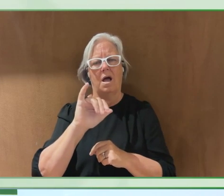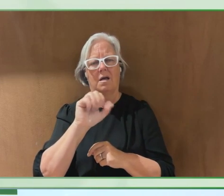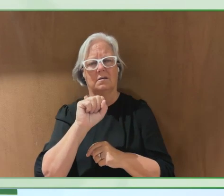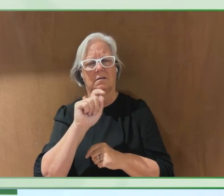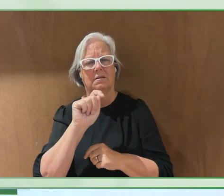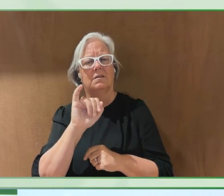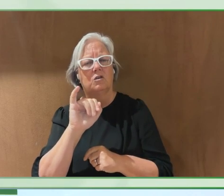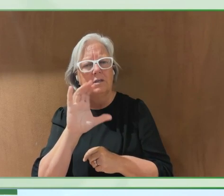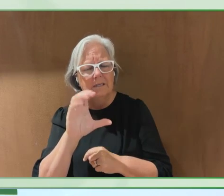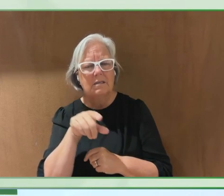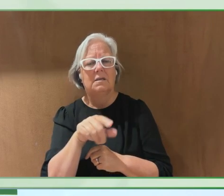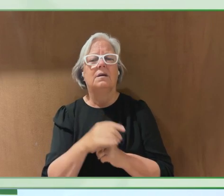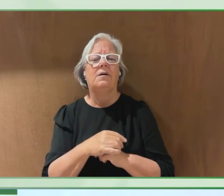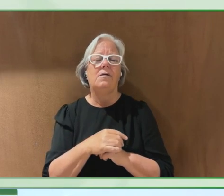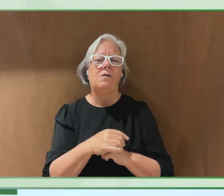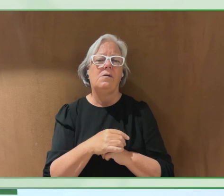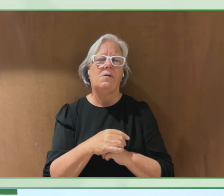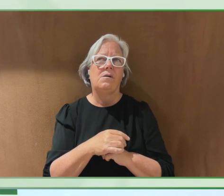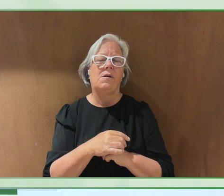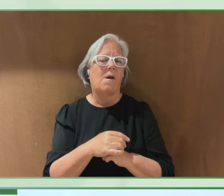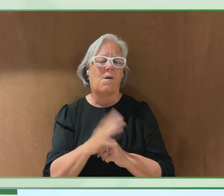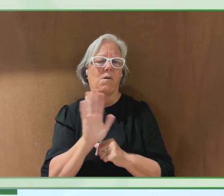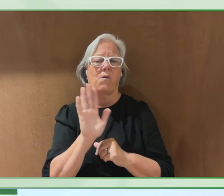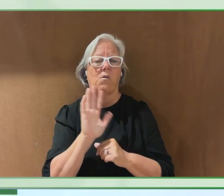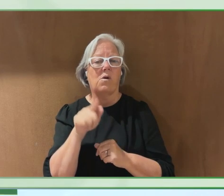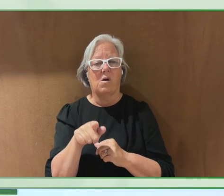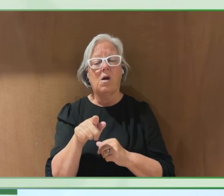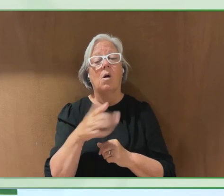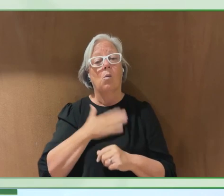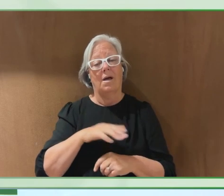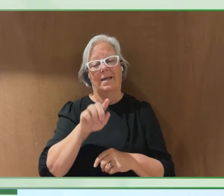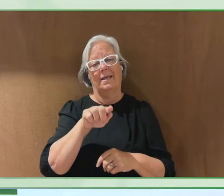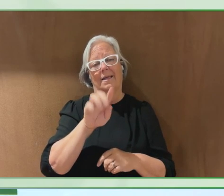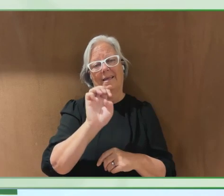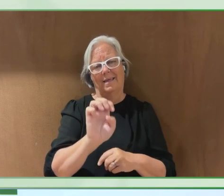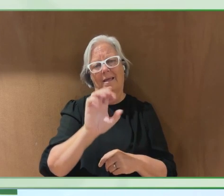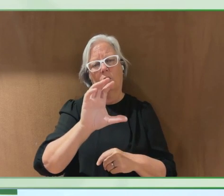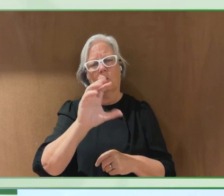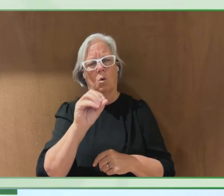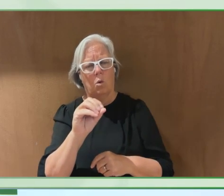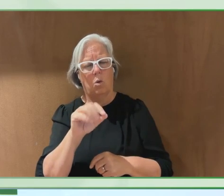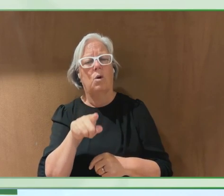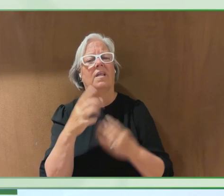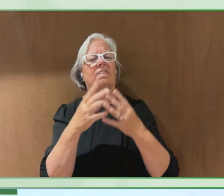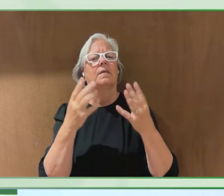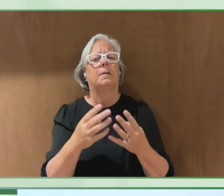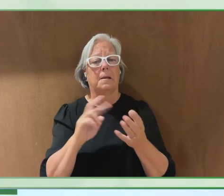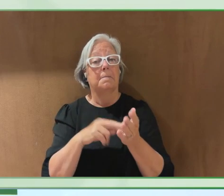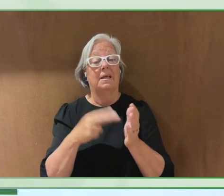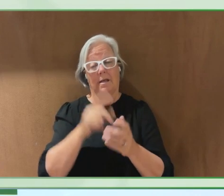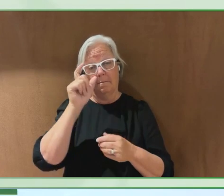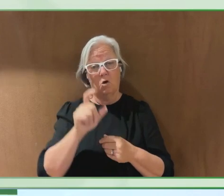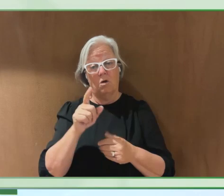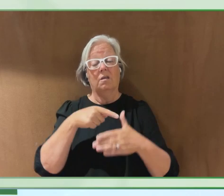avoid that. So we are in an ecosystem of inclusion where a person who walks through our doors or comes through our doors who is a person with disability